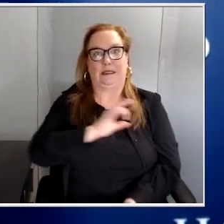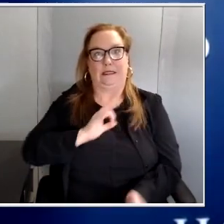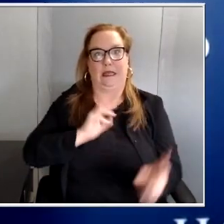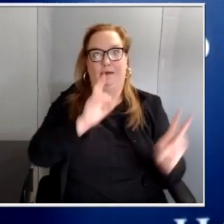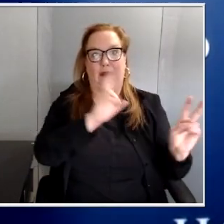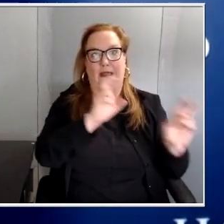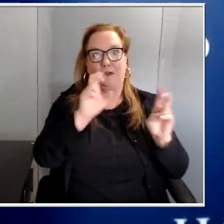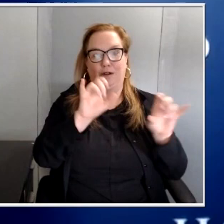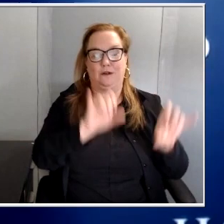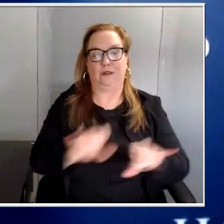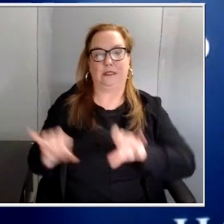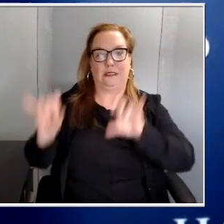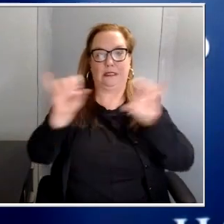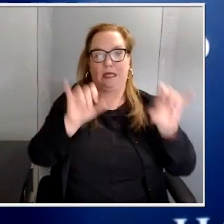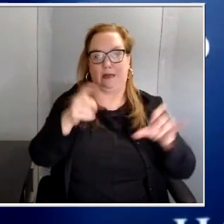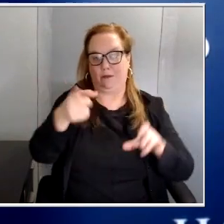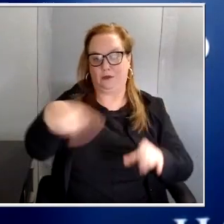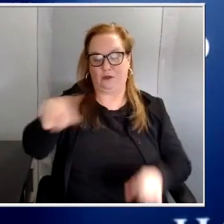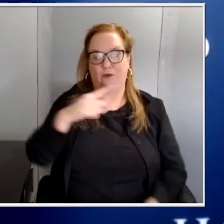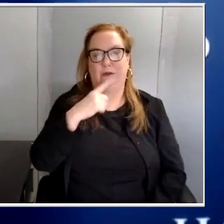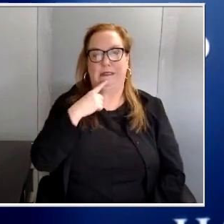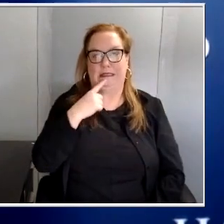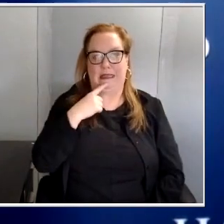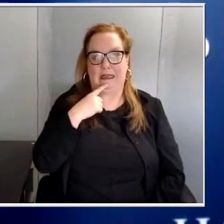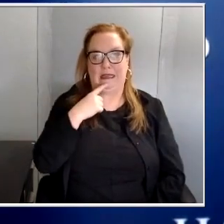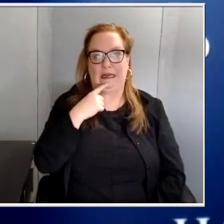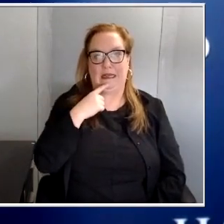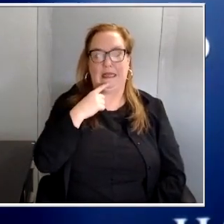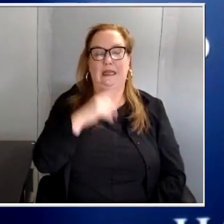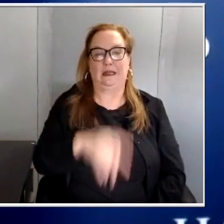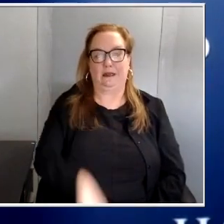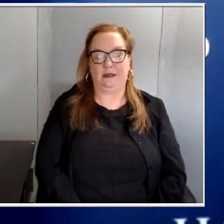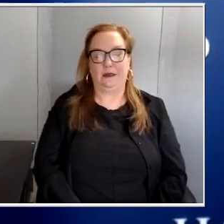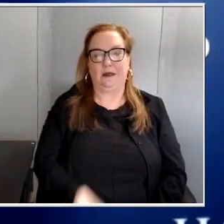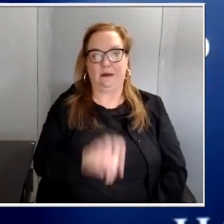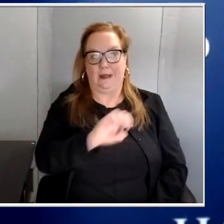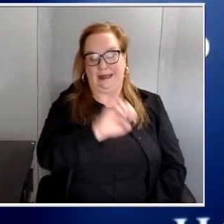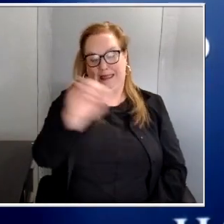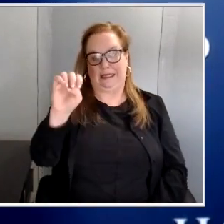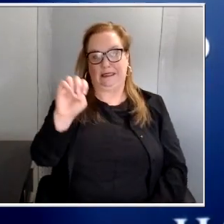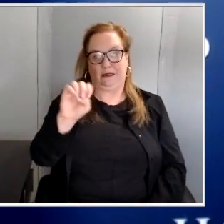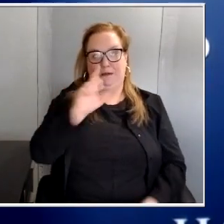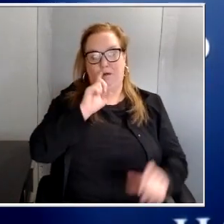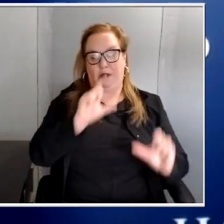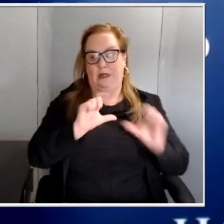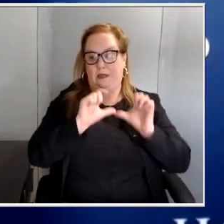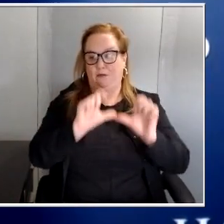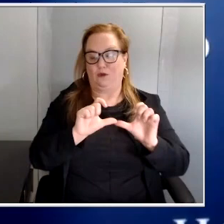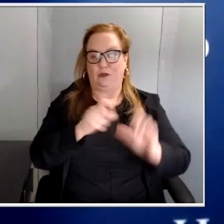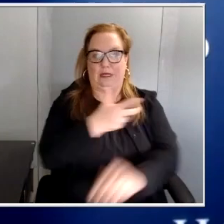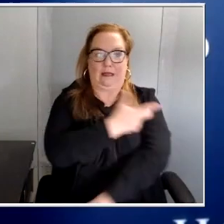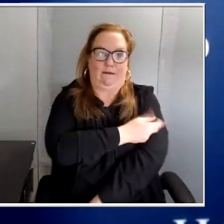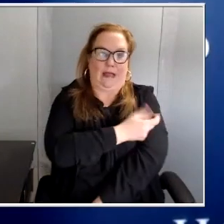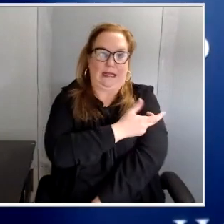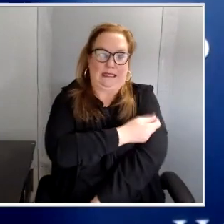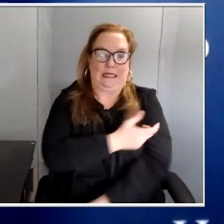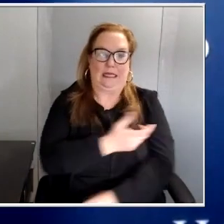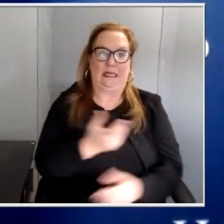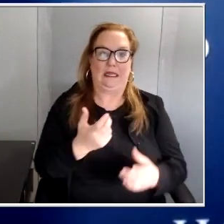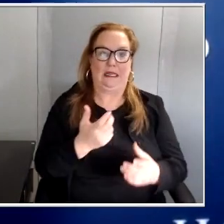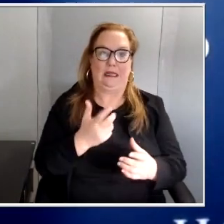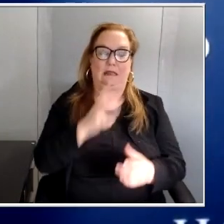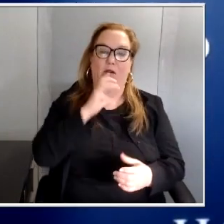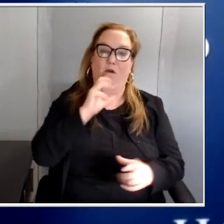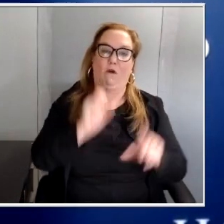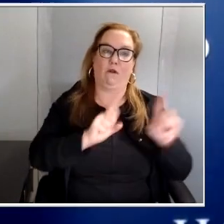the similar concerns as back east as well. But yeah, still really pushing vaccine. And then, letting those older